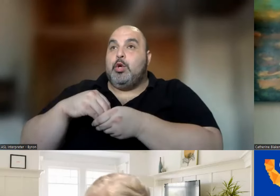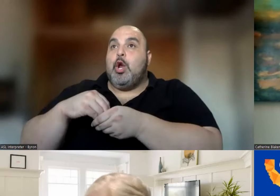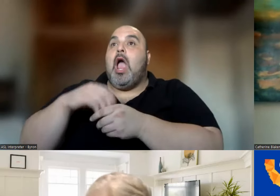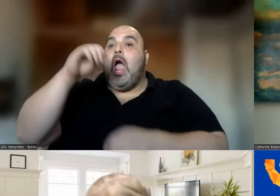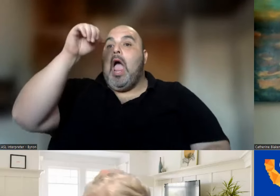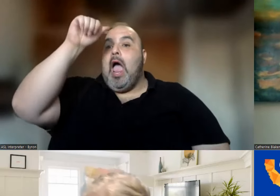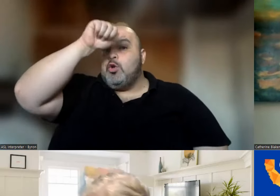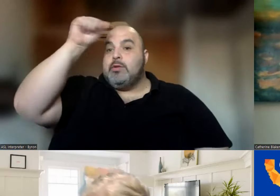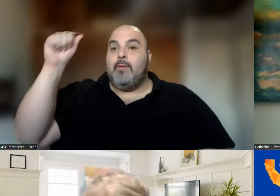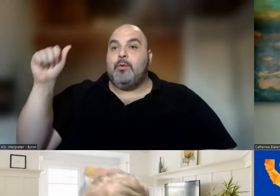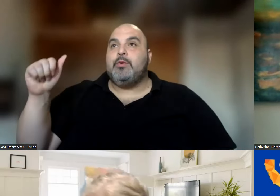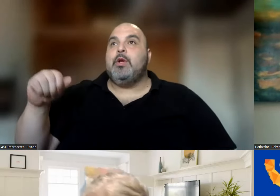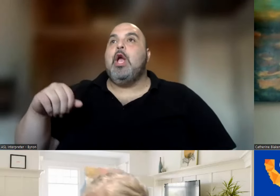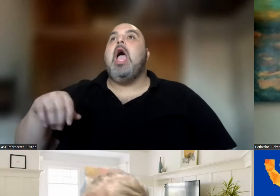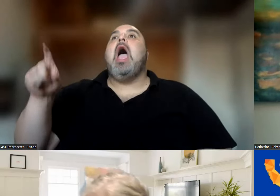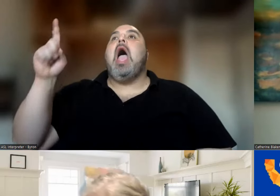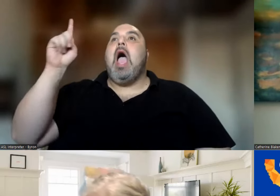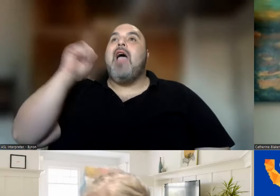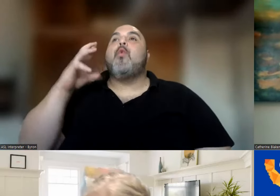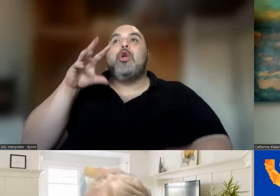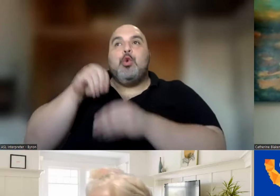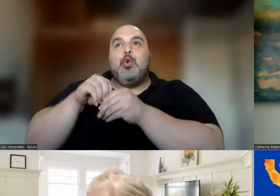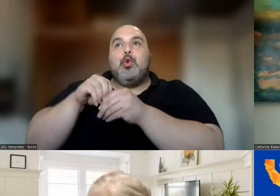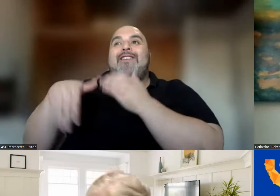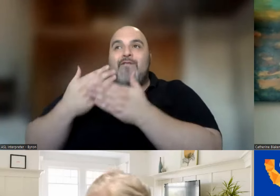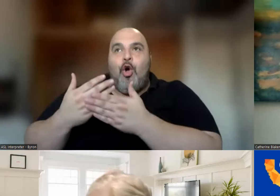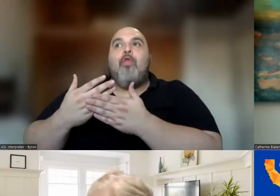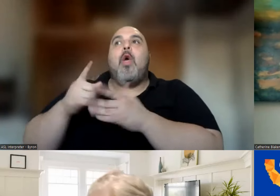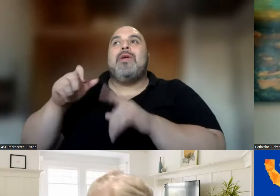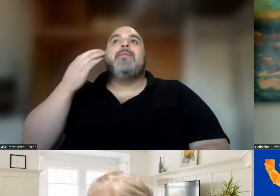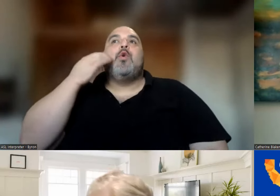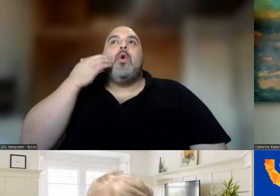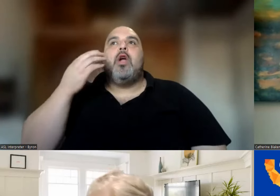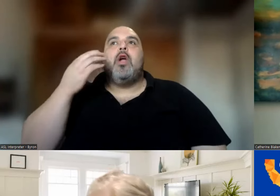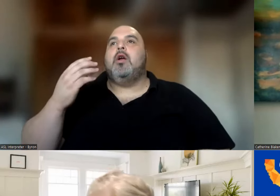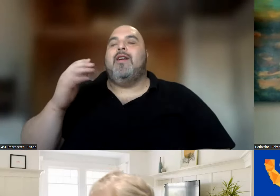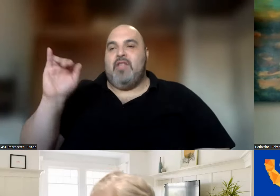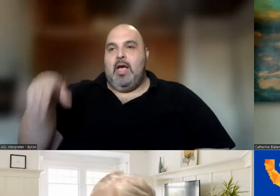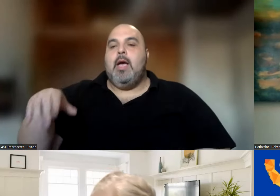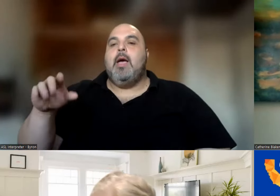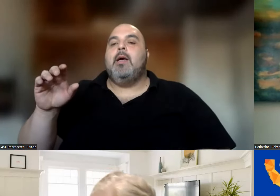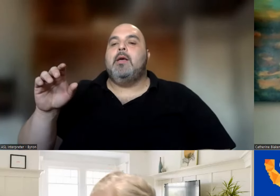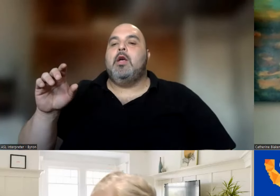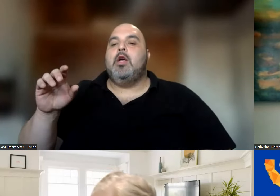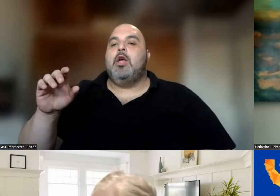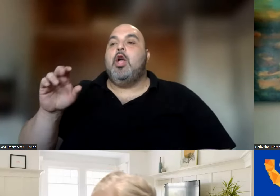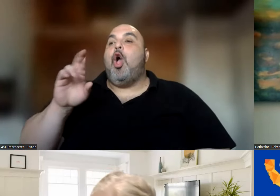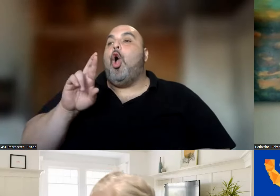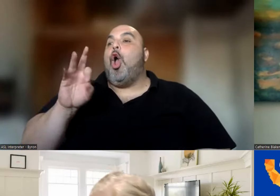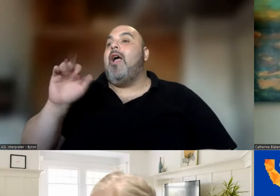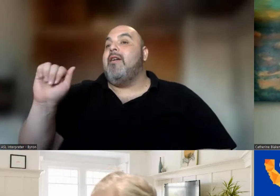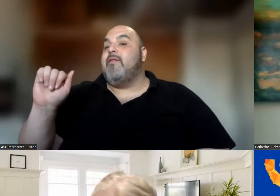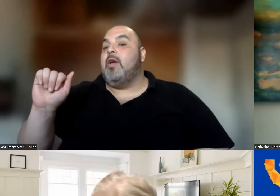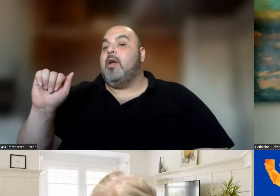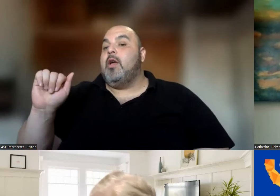Alzheimer's. So I do think that we're inclusive of all, we need to be aware of and inclusive of all that. The RFA will be